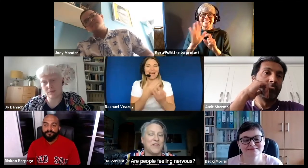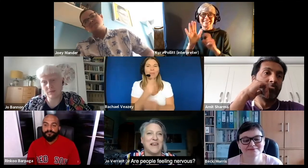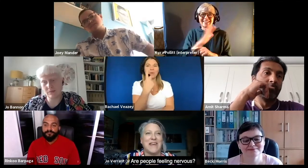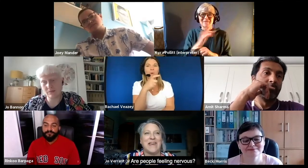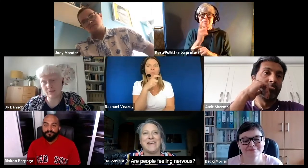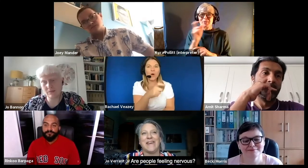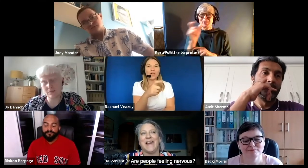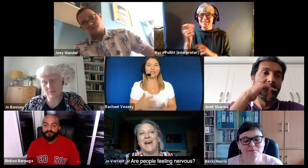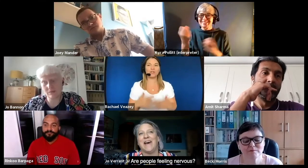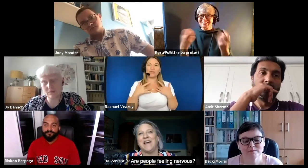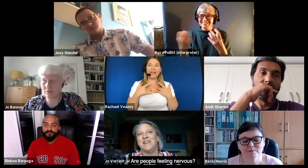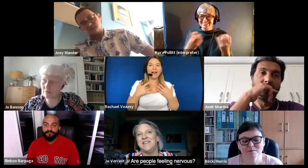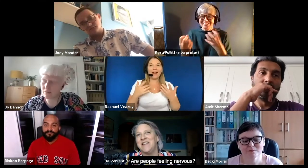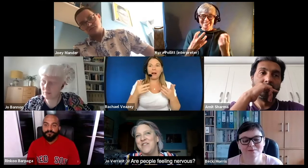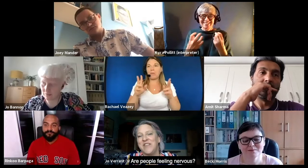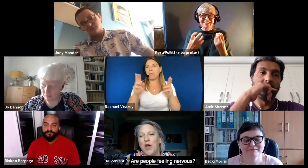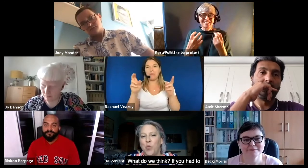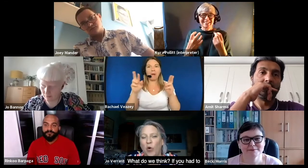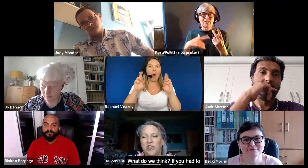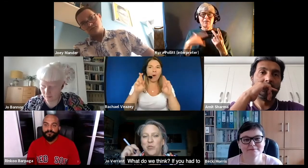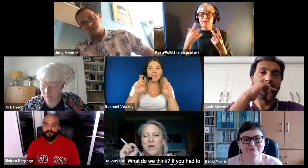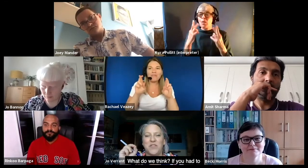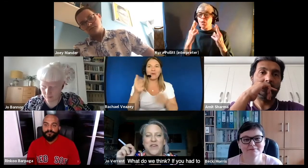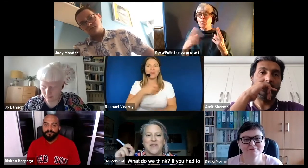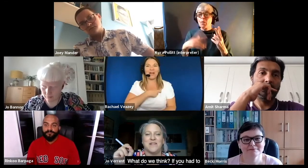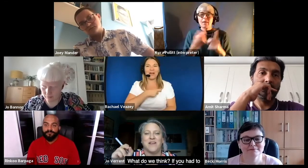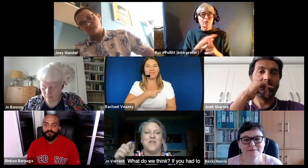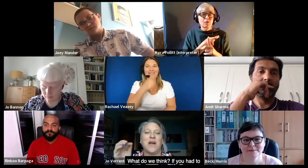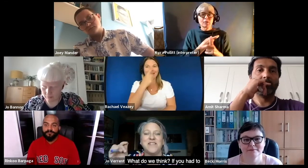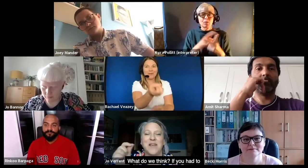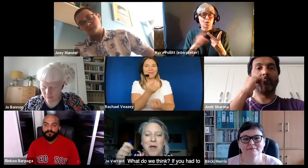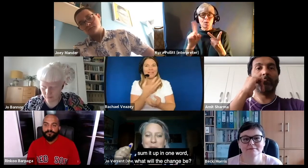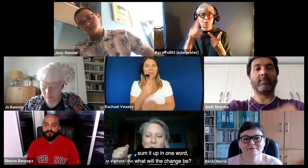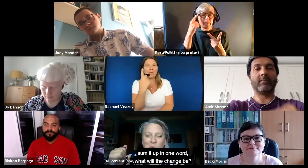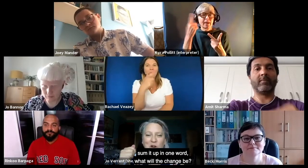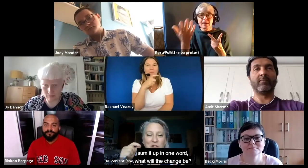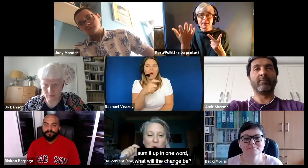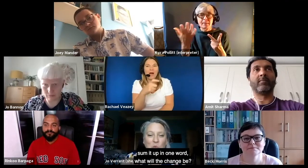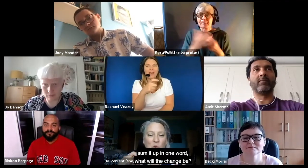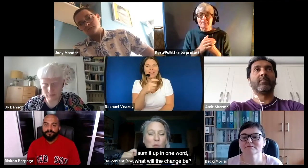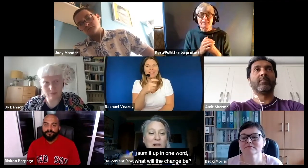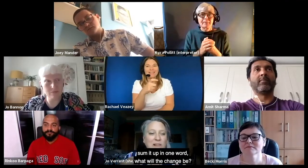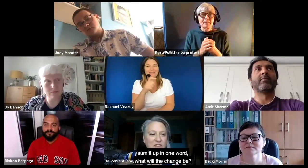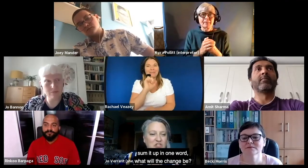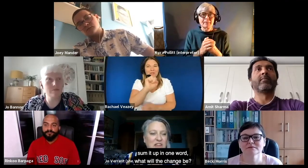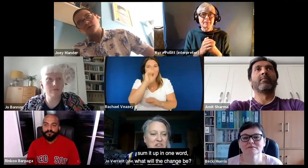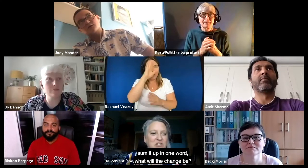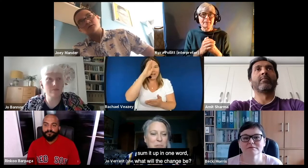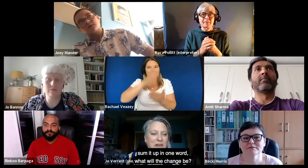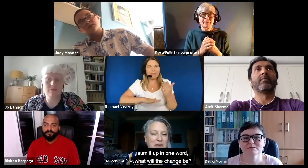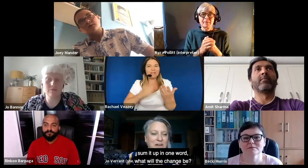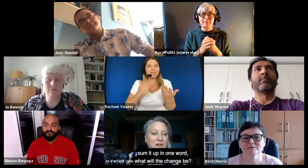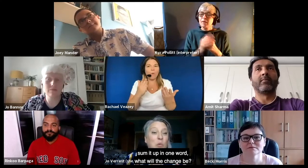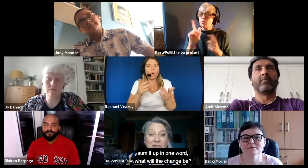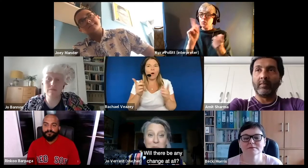people feeling nervous? What do we think, if you had to sum it up in one word, what will the change